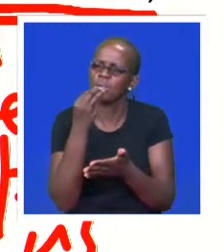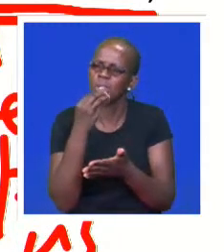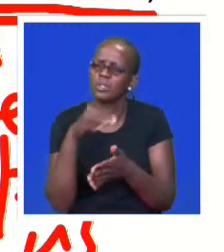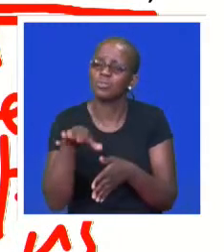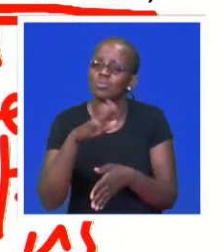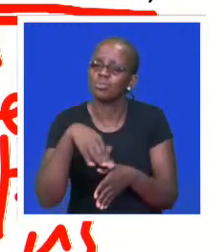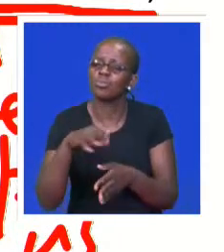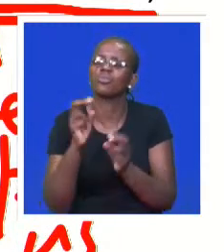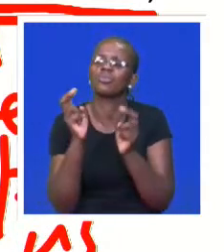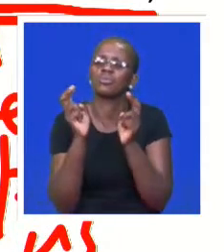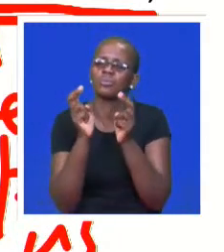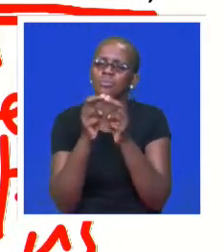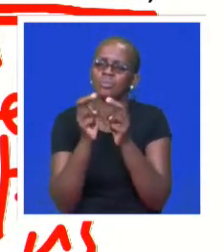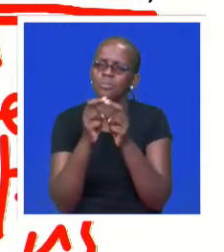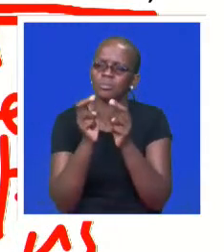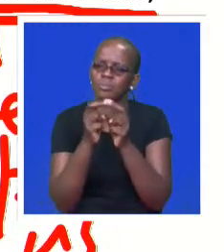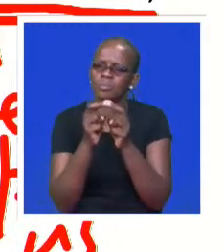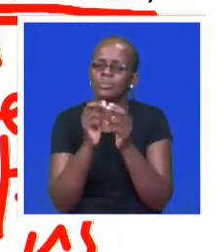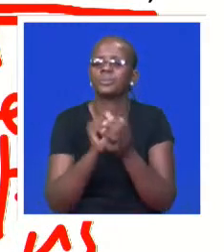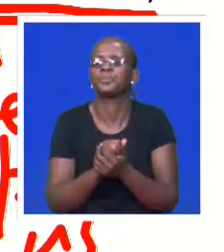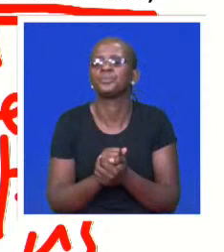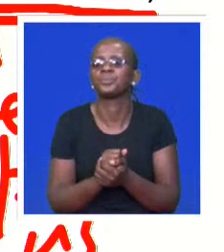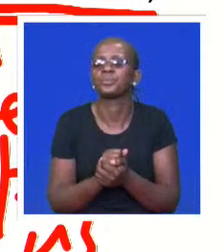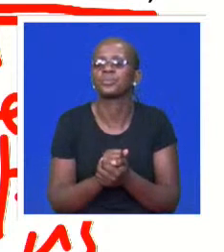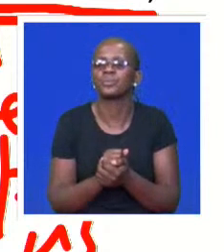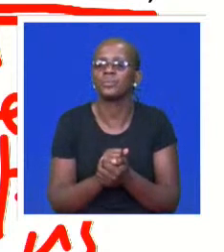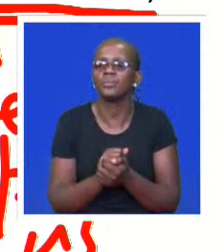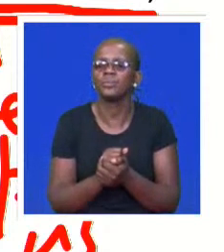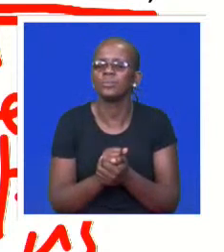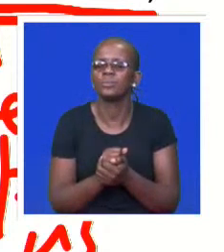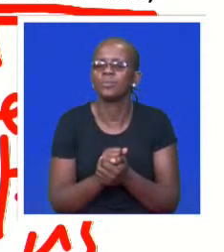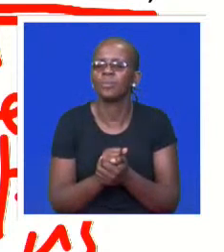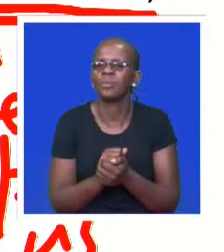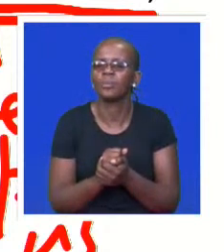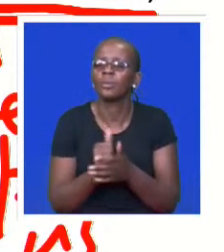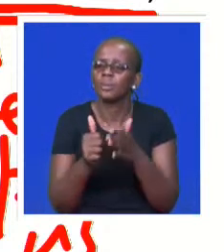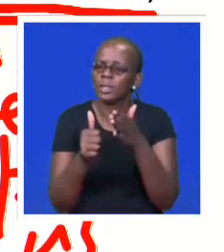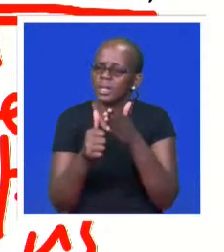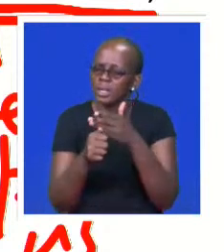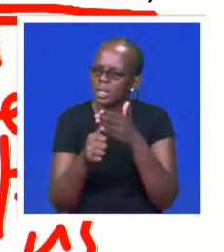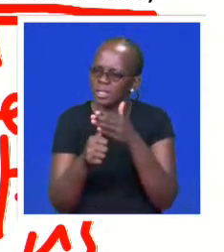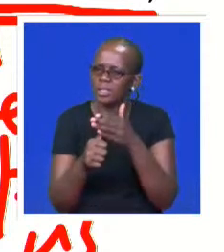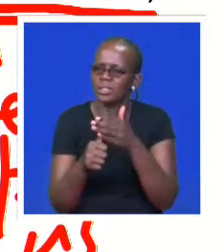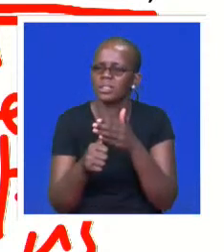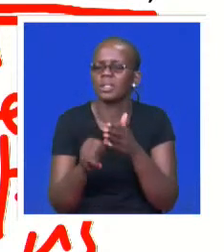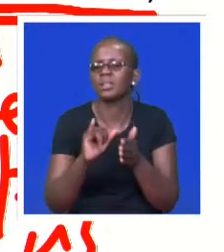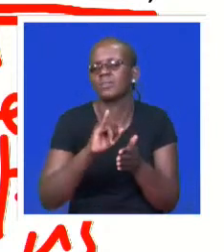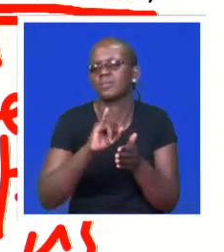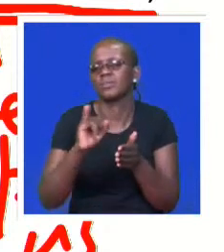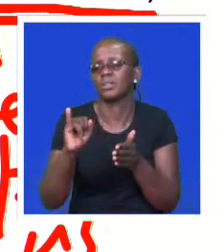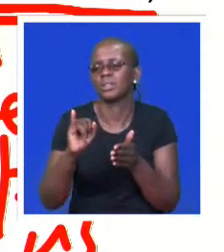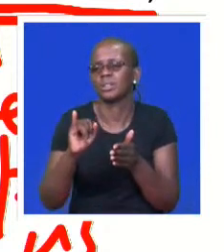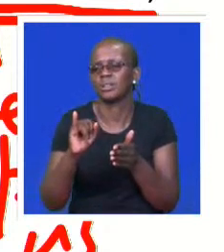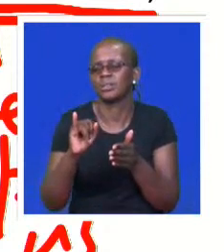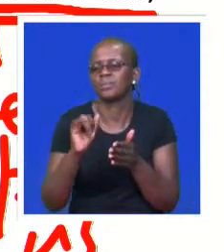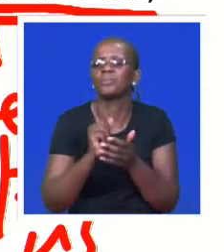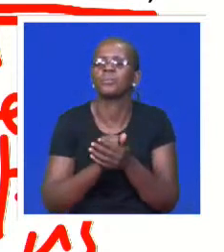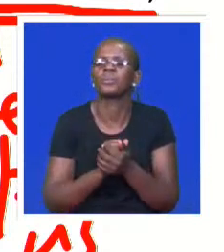So this question is in 2 phases. You need to answer the first part before you answer the second